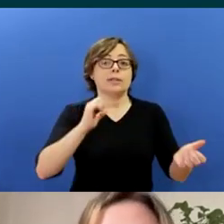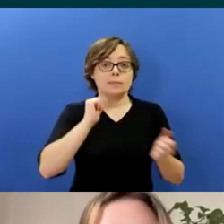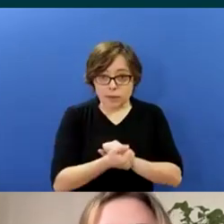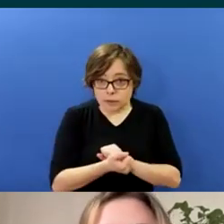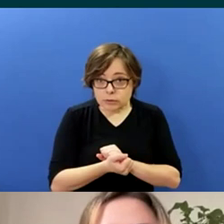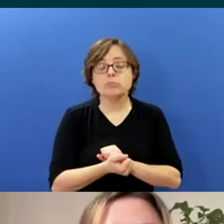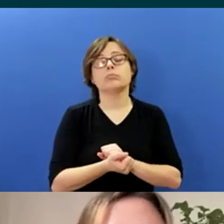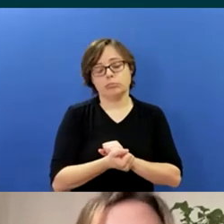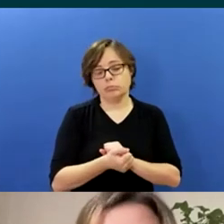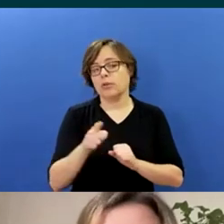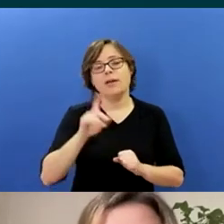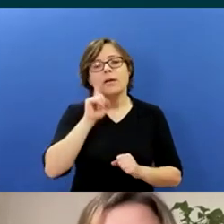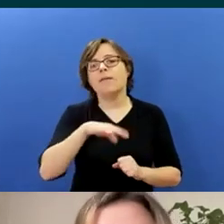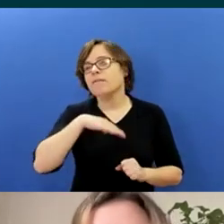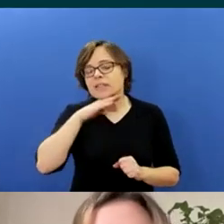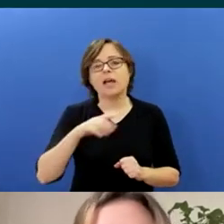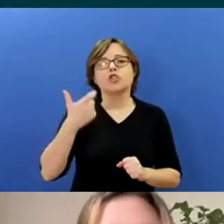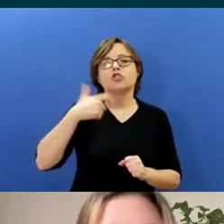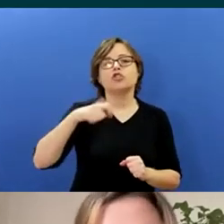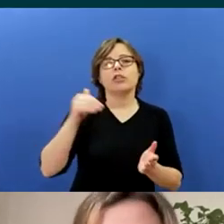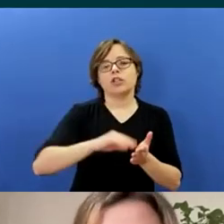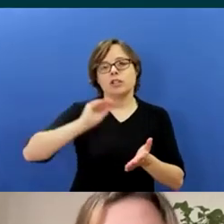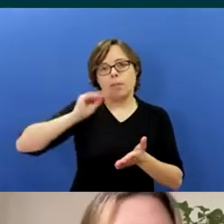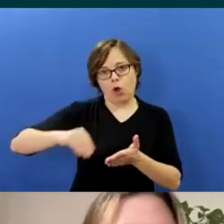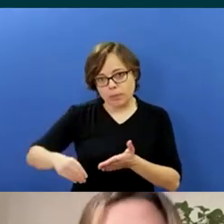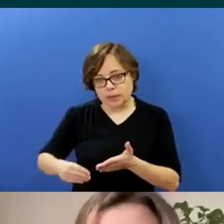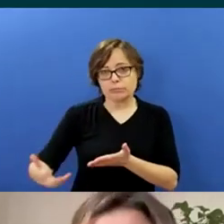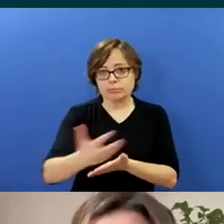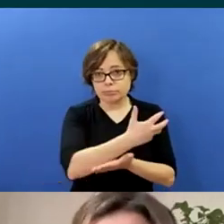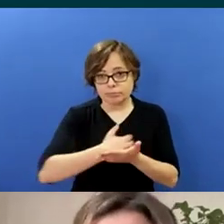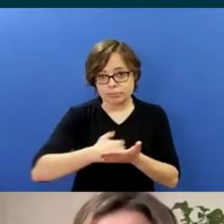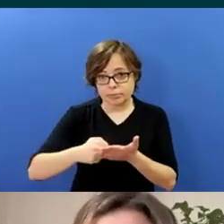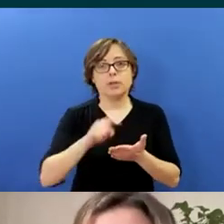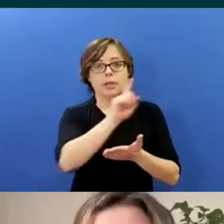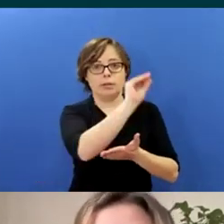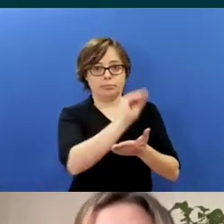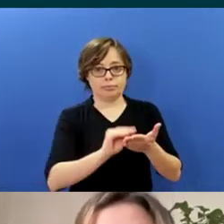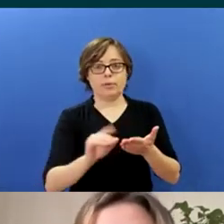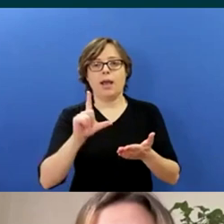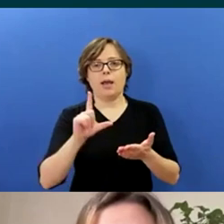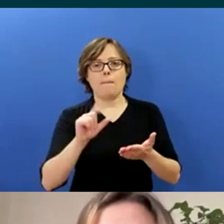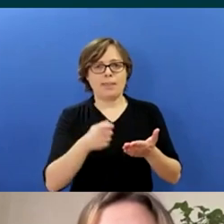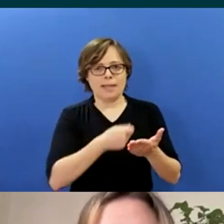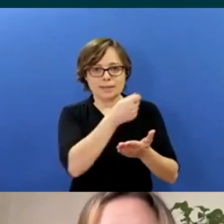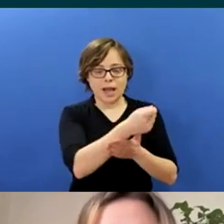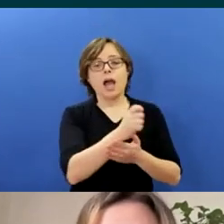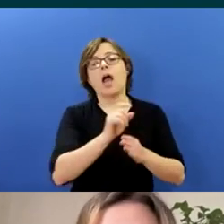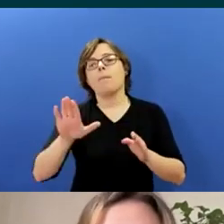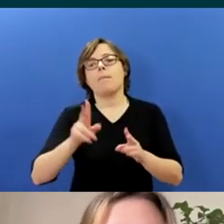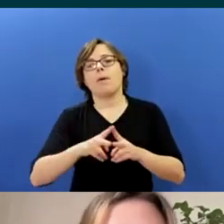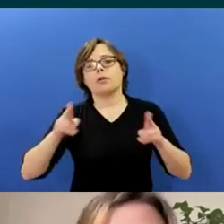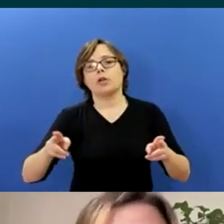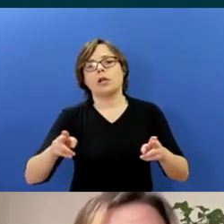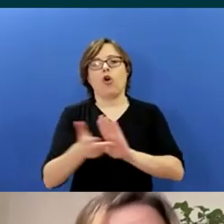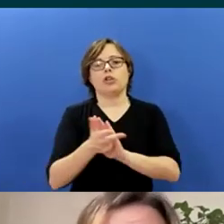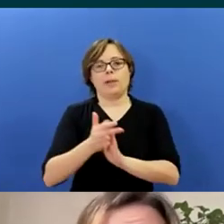100,000 signatures in form of a petition within 18 months. And this proposal must then be put to